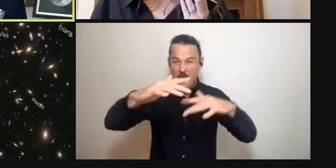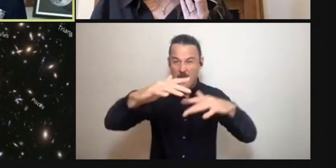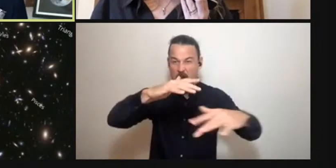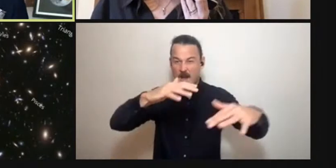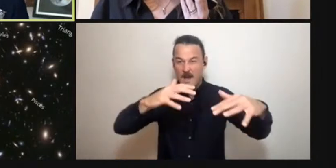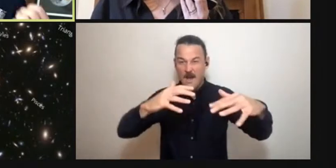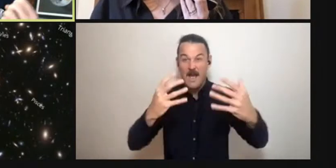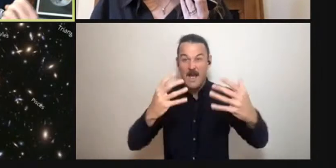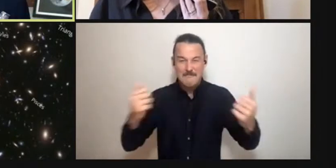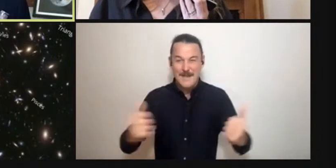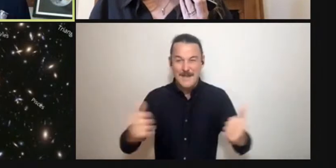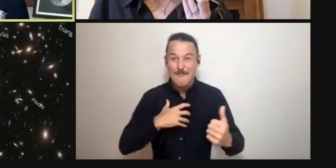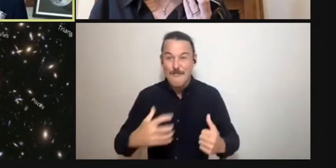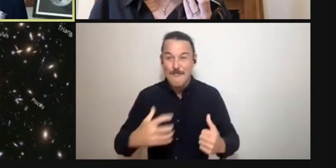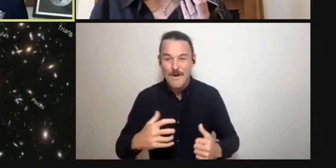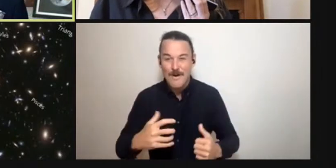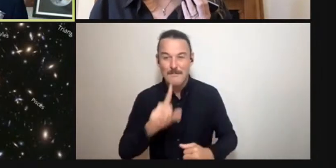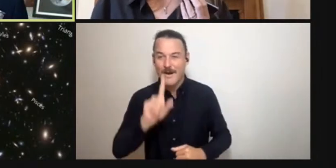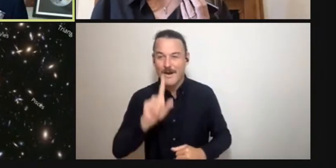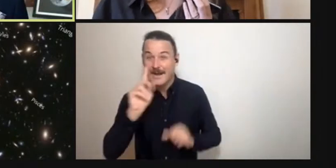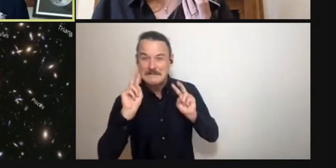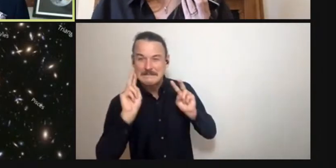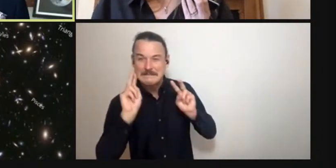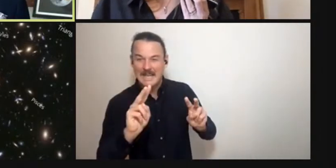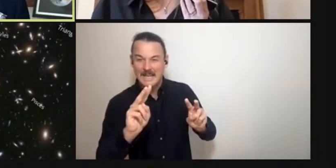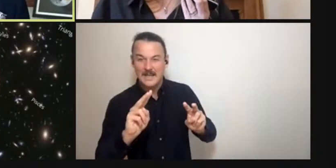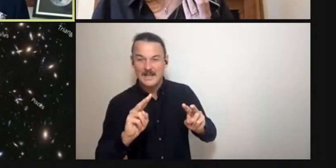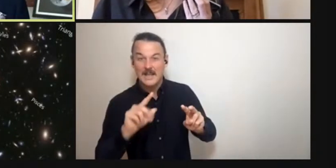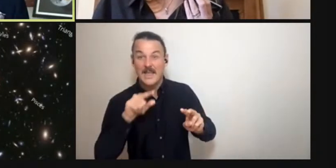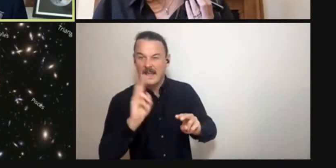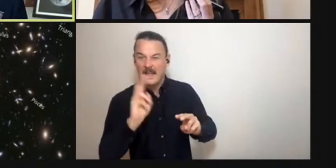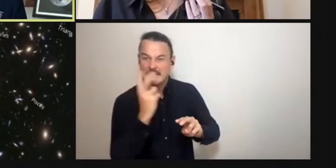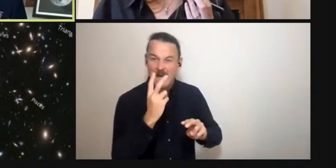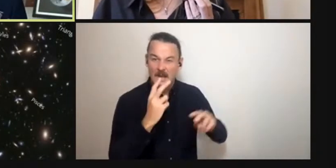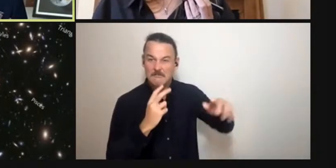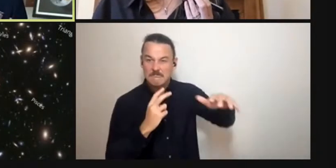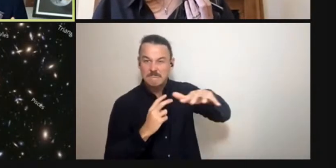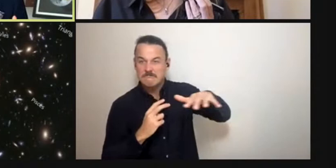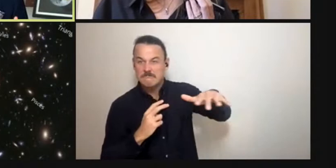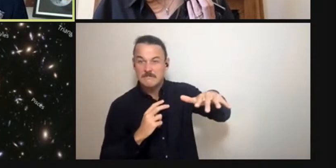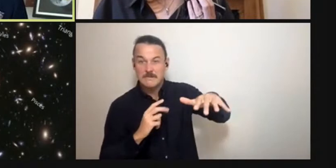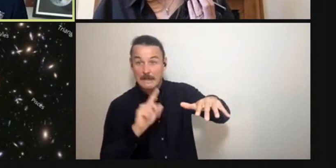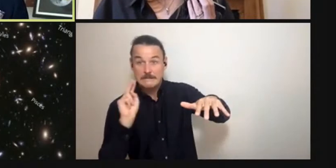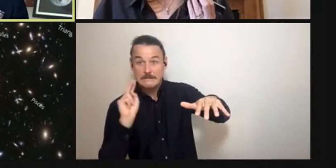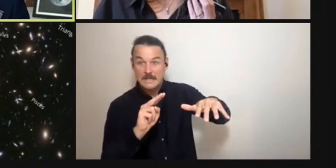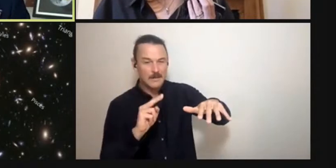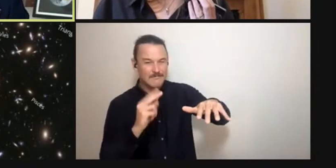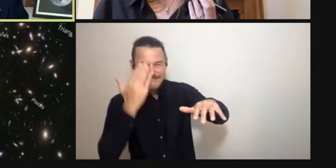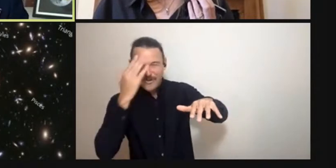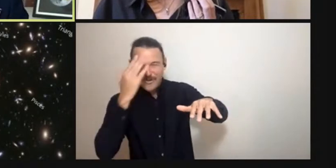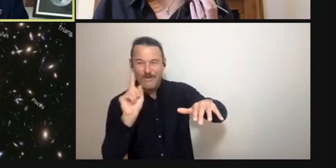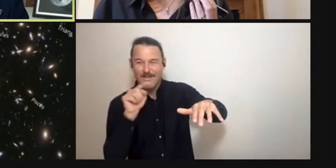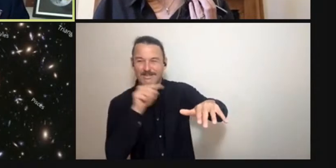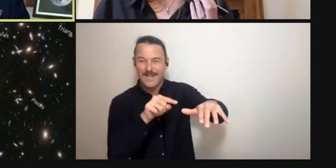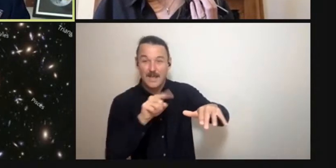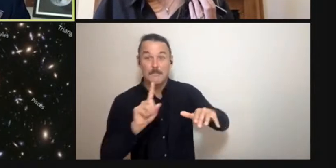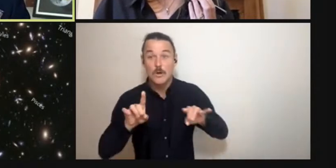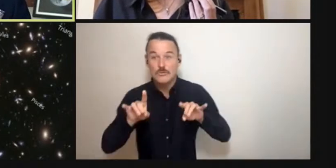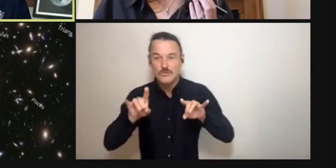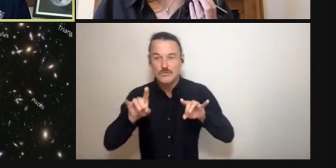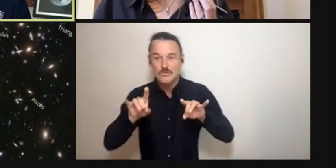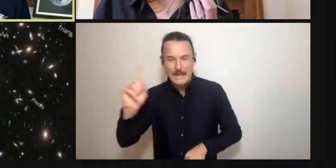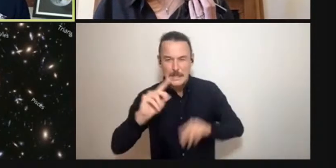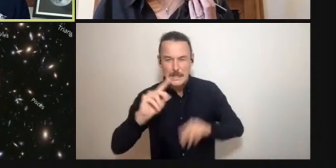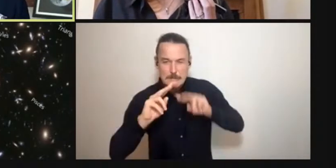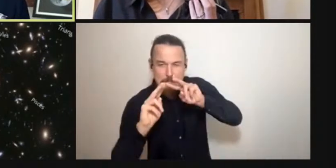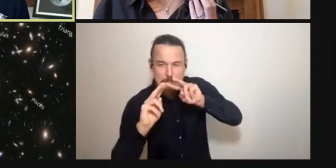We don't know what it is, but Australia is leading the effort to find it with the ARC Centre of Excellence for Dark Matter Particle Physics, of